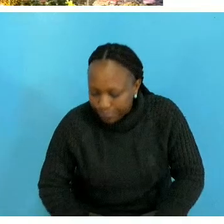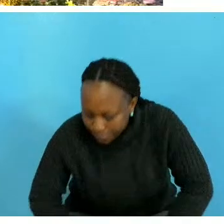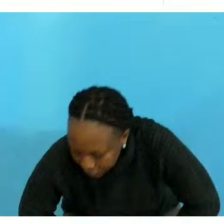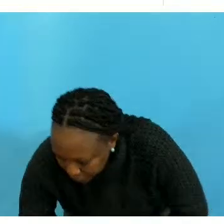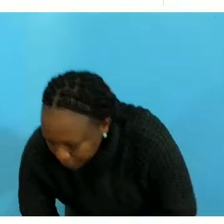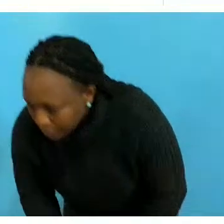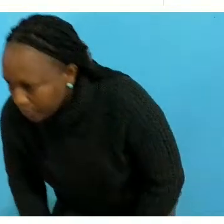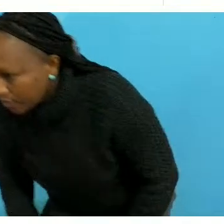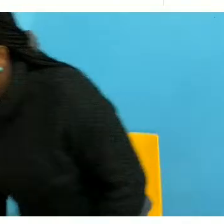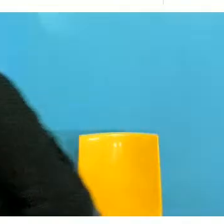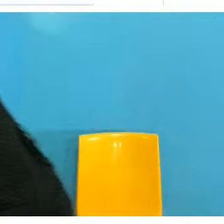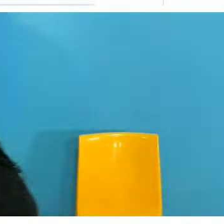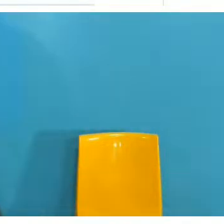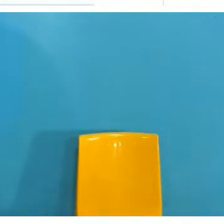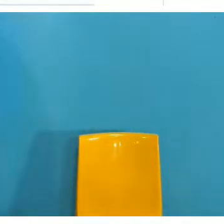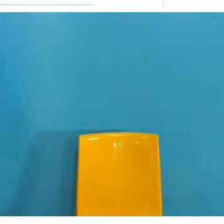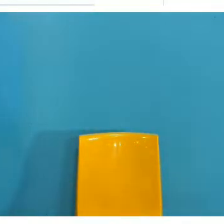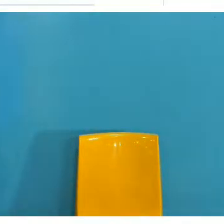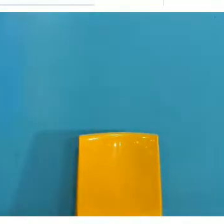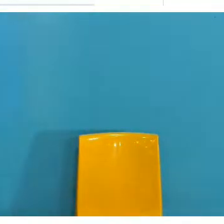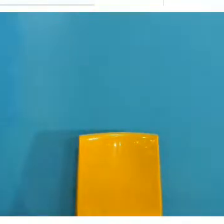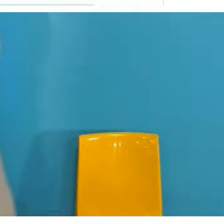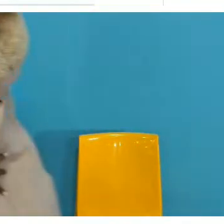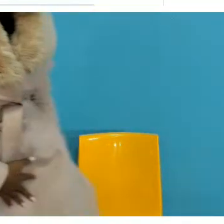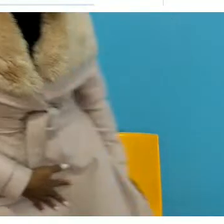So, Chair, if you look at